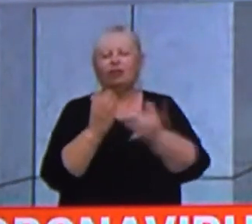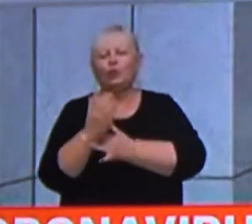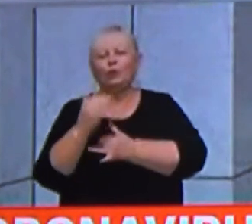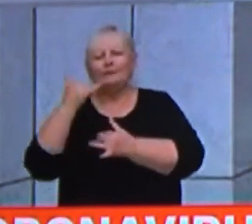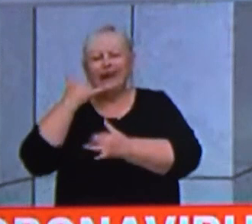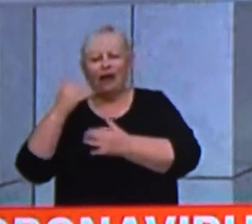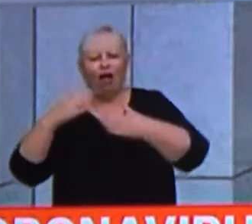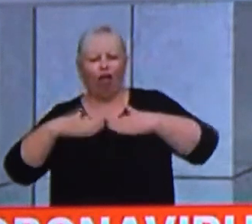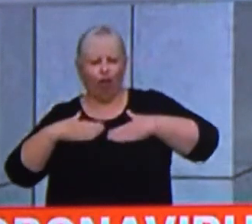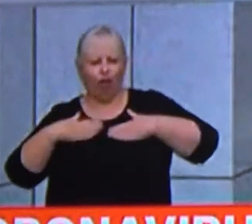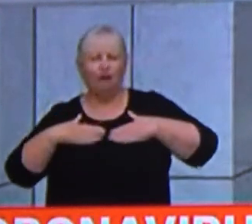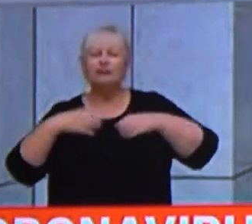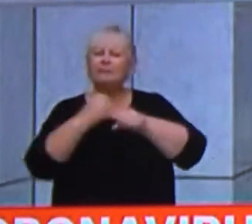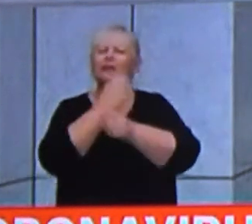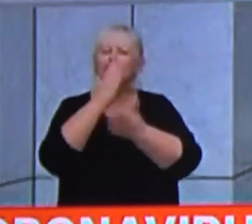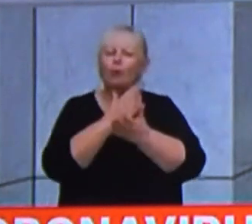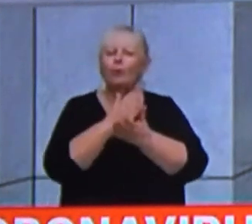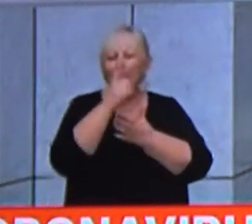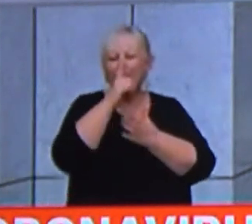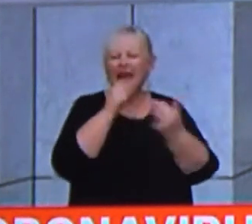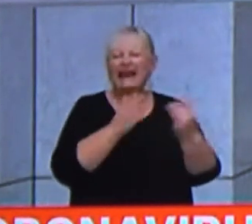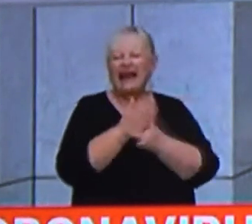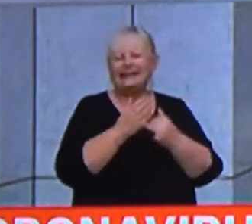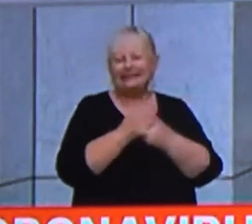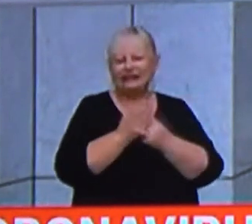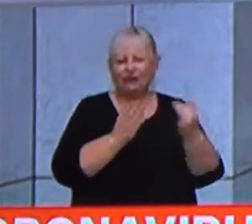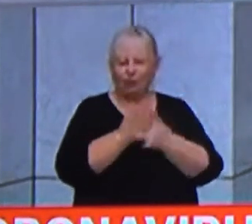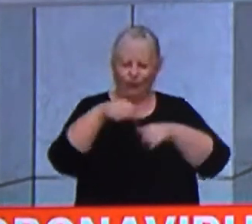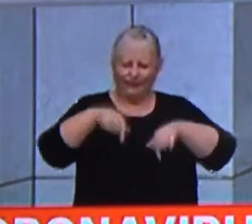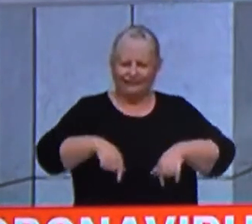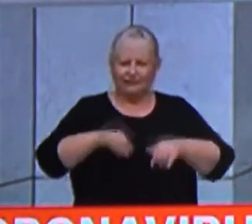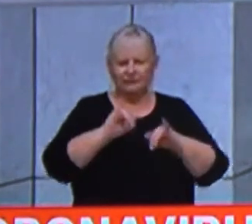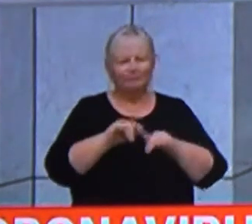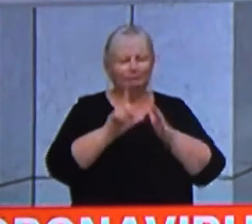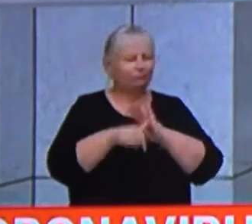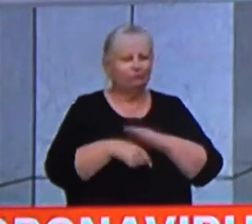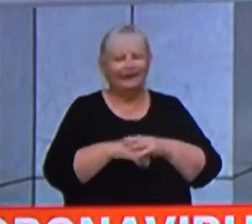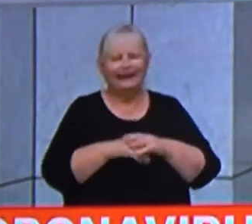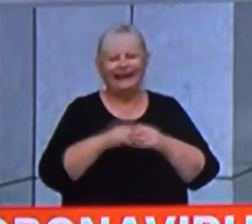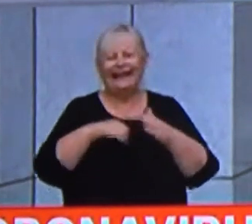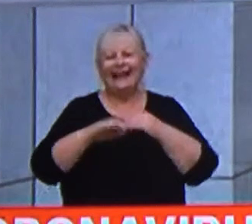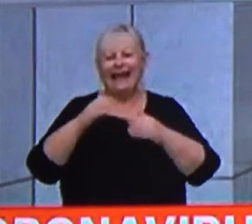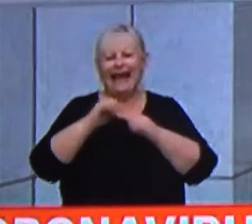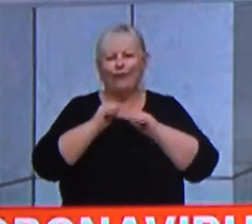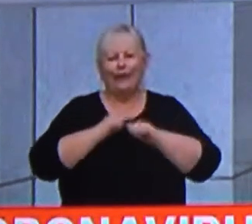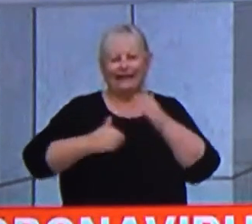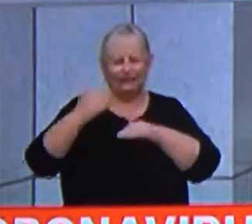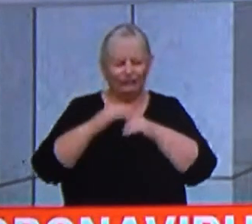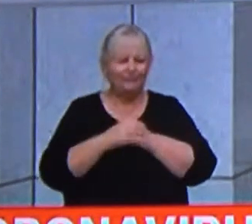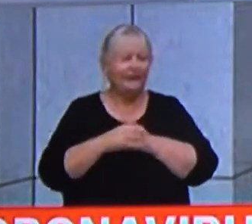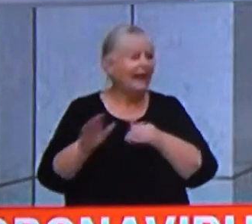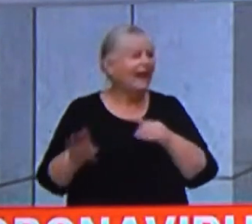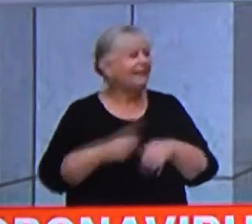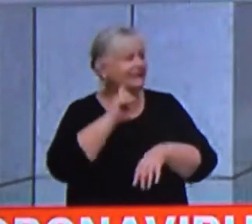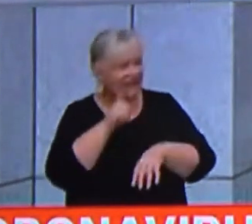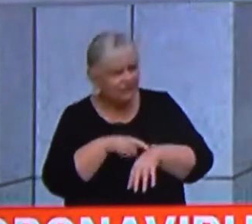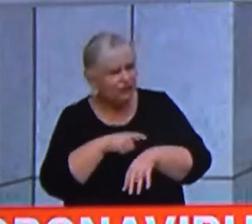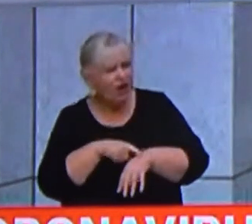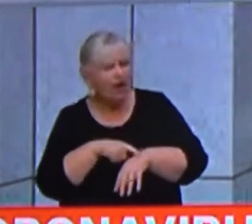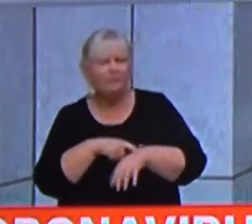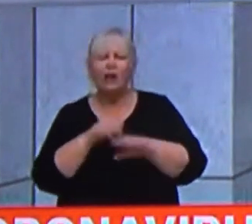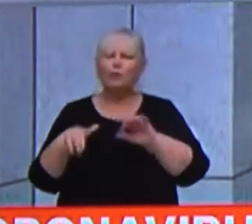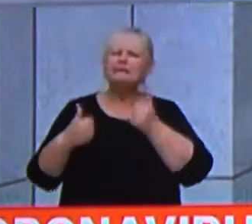are yet another avenue of support. Today's package, as the Prime Minister has said, provides support for those known services, and I